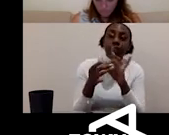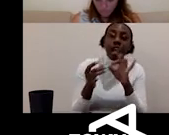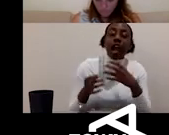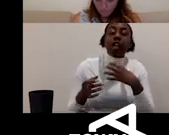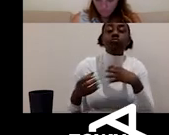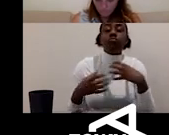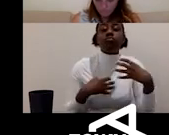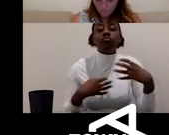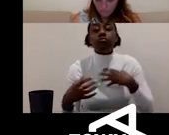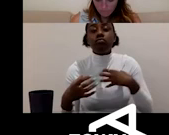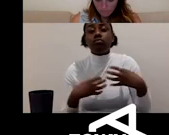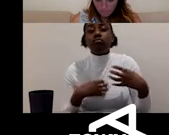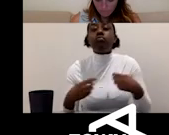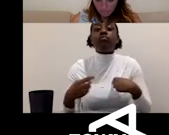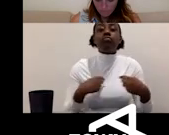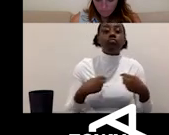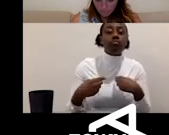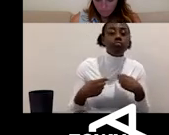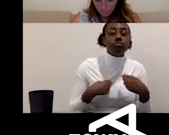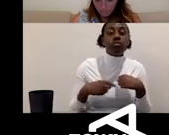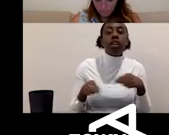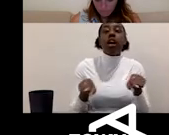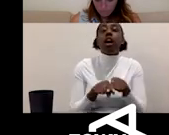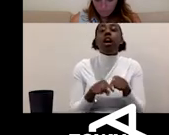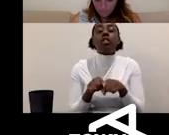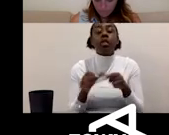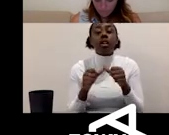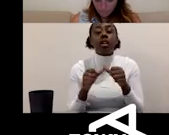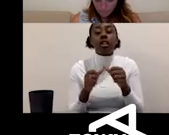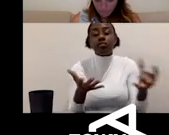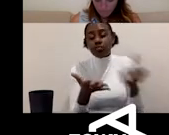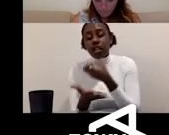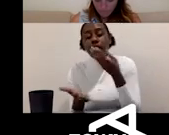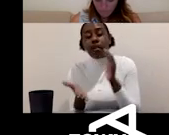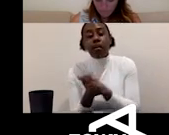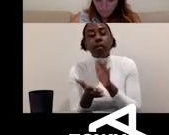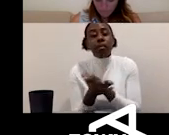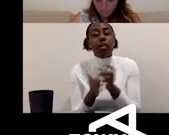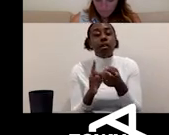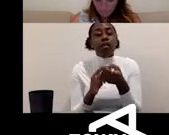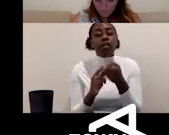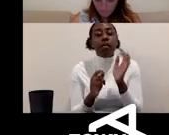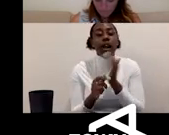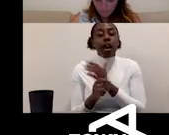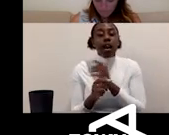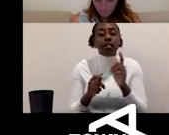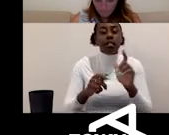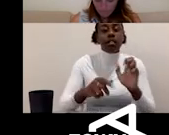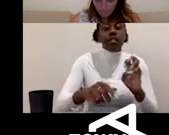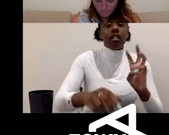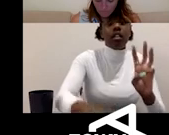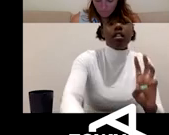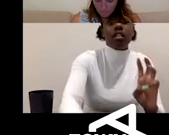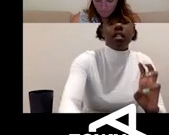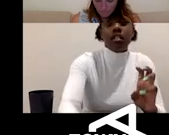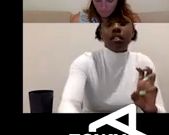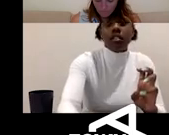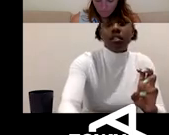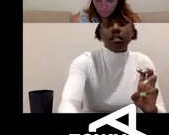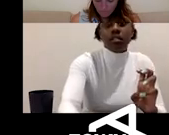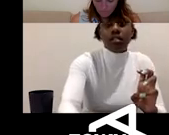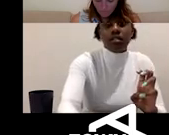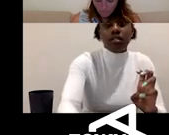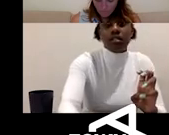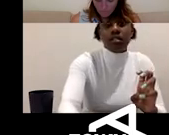documents from our lawsuit. I posted one on this slide. If you go to the ACLU's website, you can see every